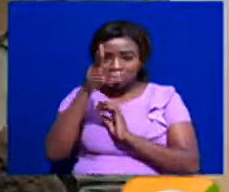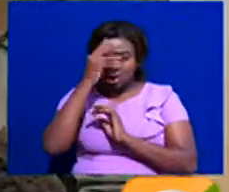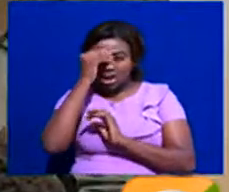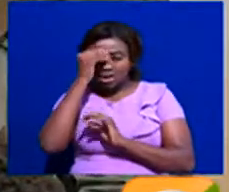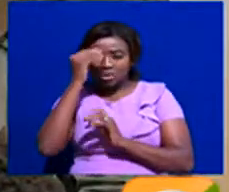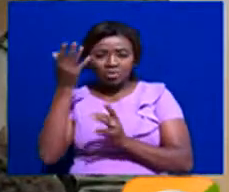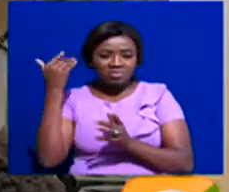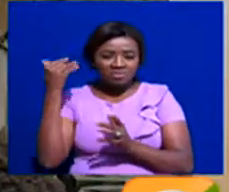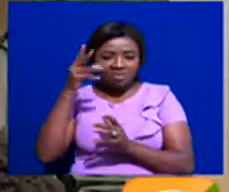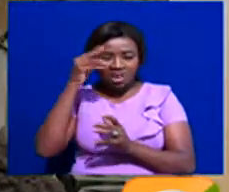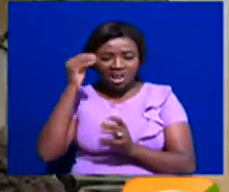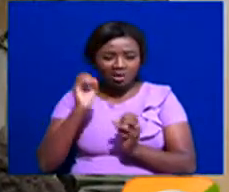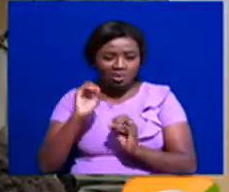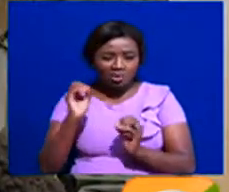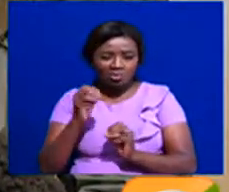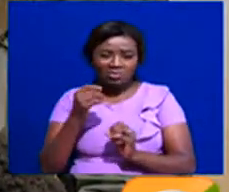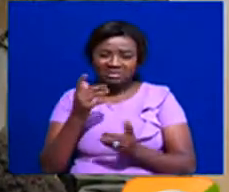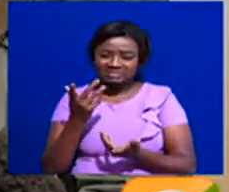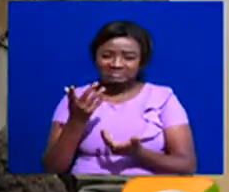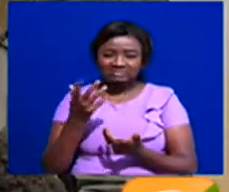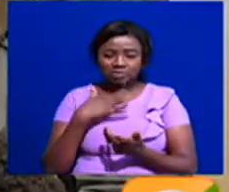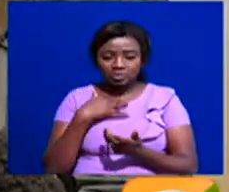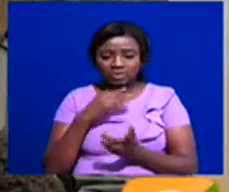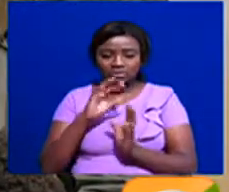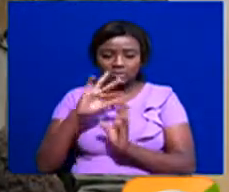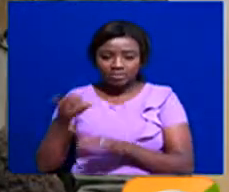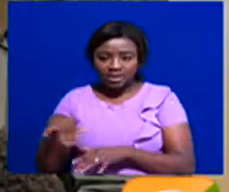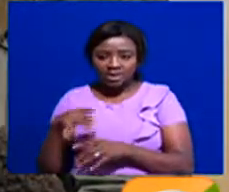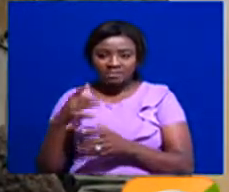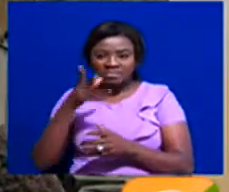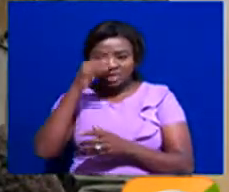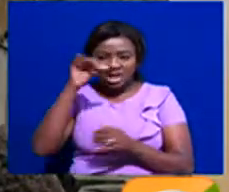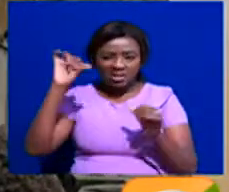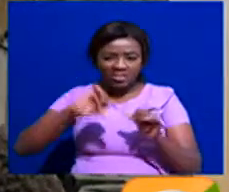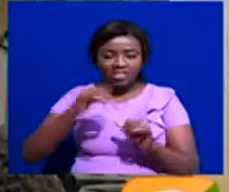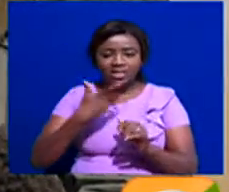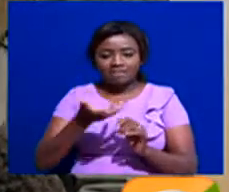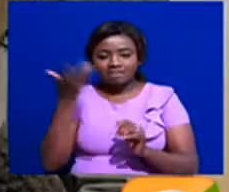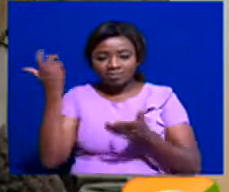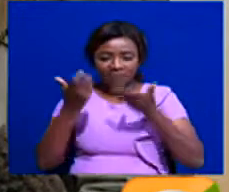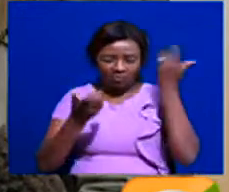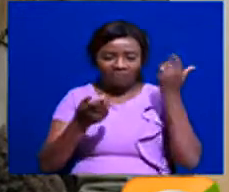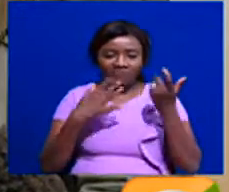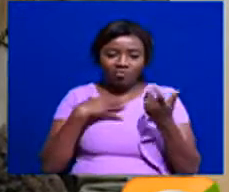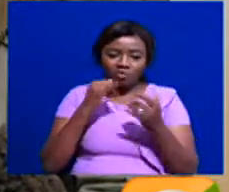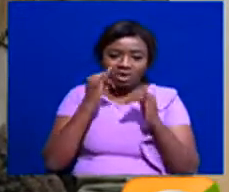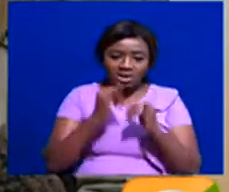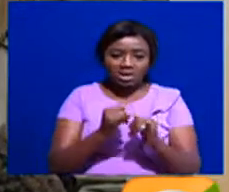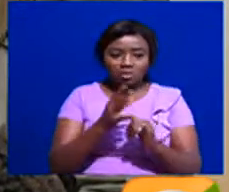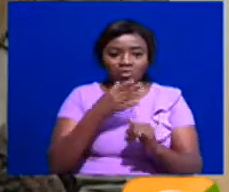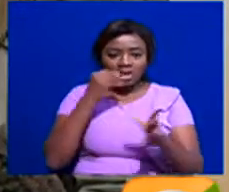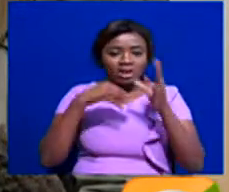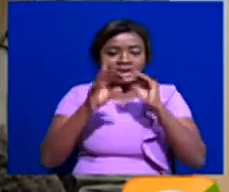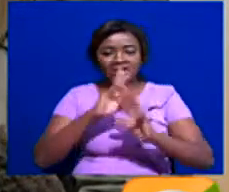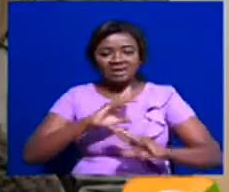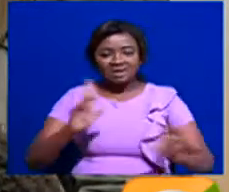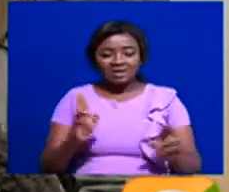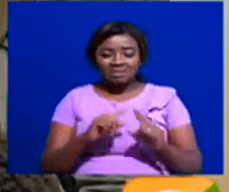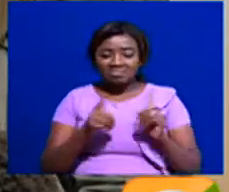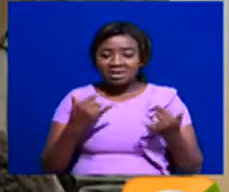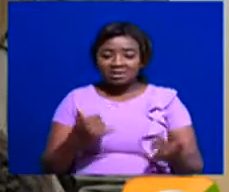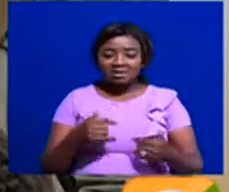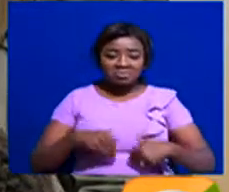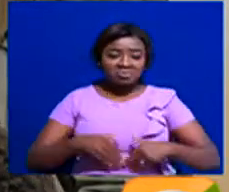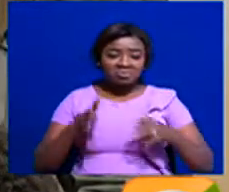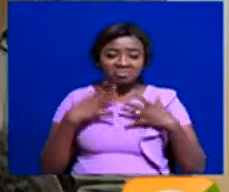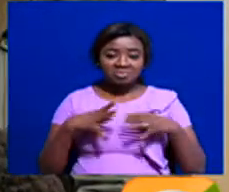to relearn things. So the only thing that keeps on dissuading them and for them to be in that platform is that they are not given that opportunity. So